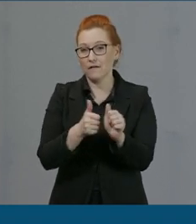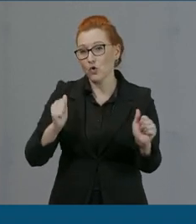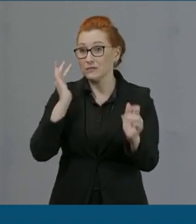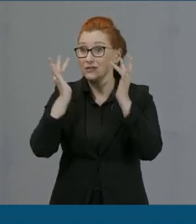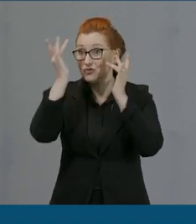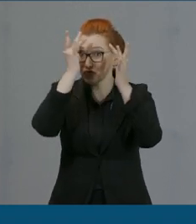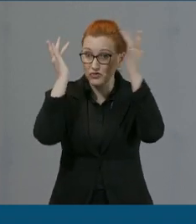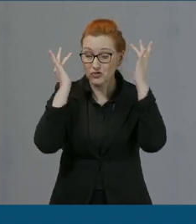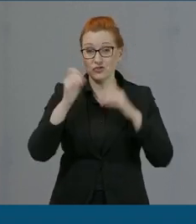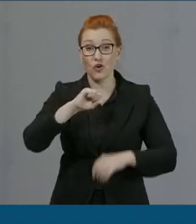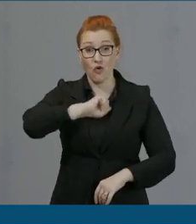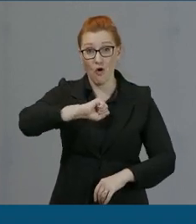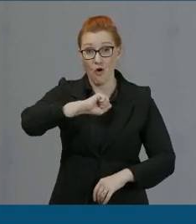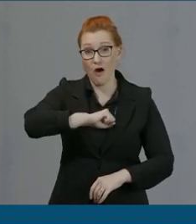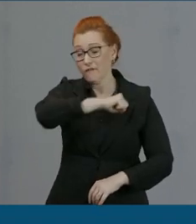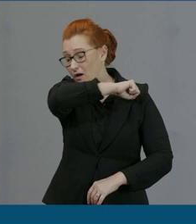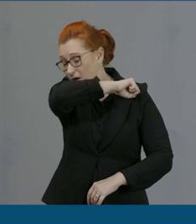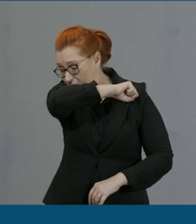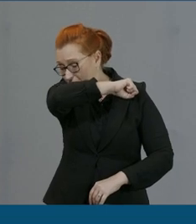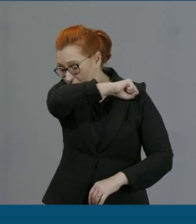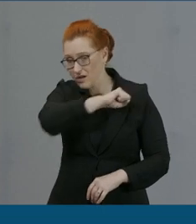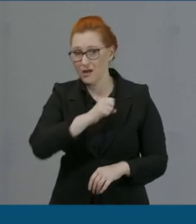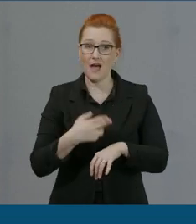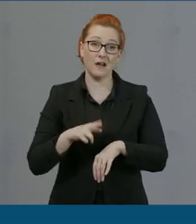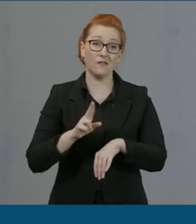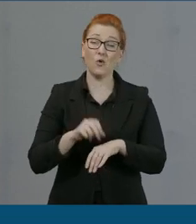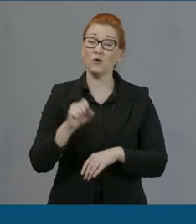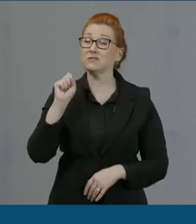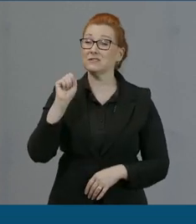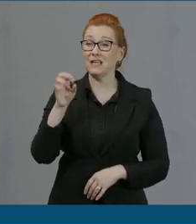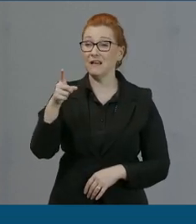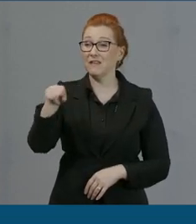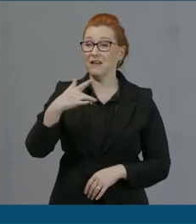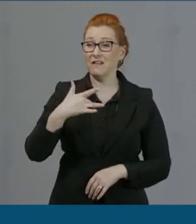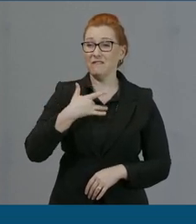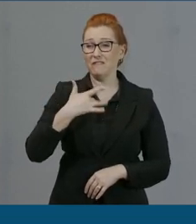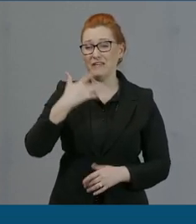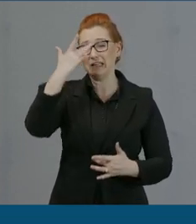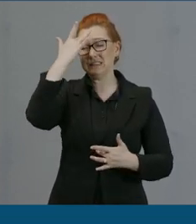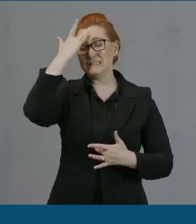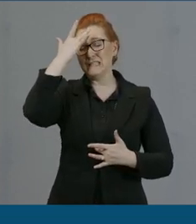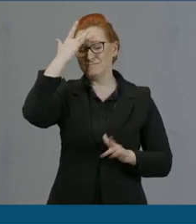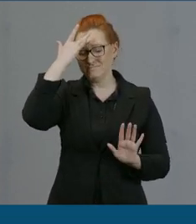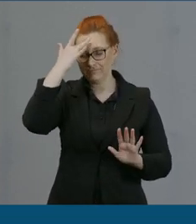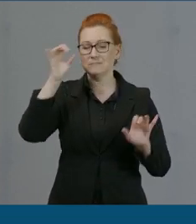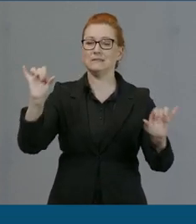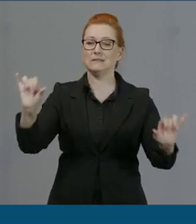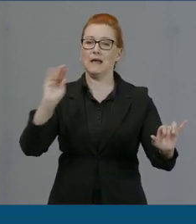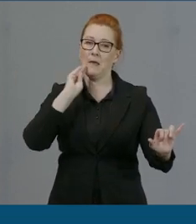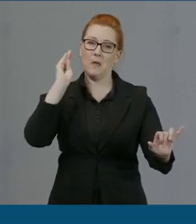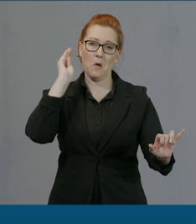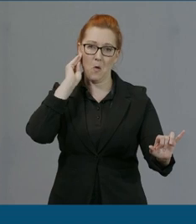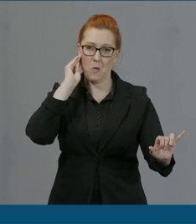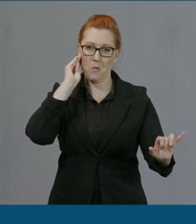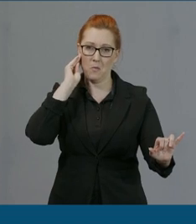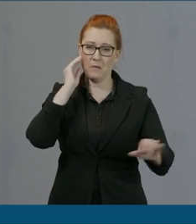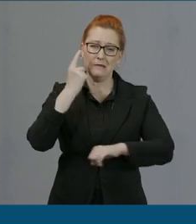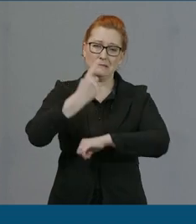covering your cough, and of course, if you feel sick, just please stay home. take the day off, or